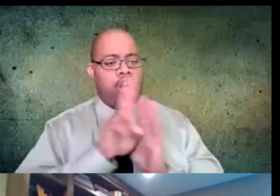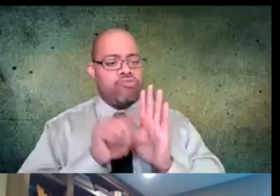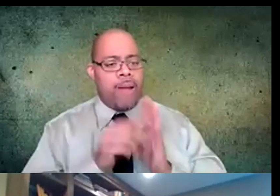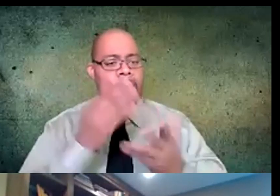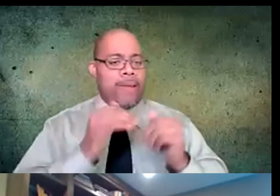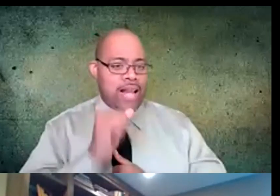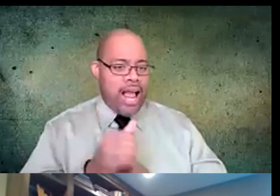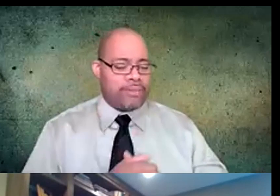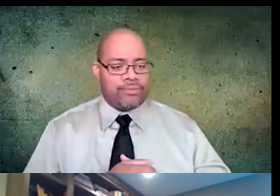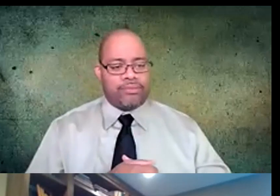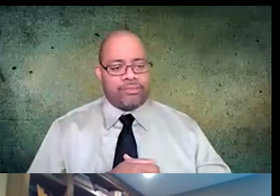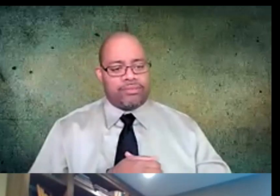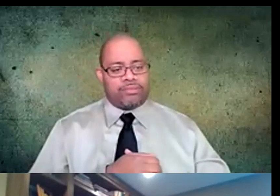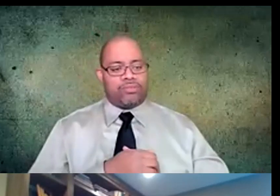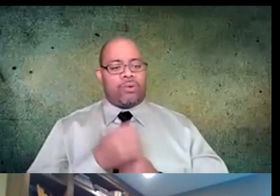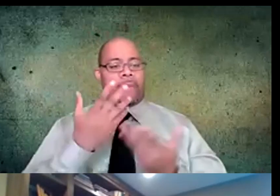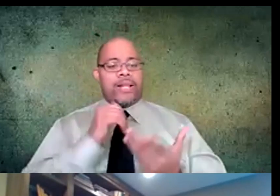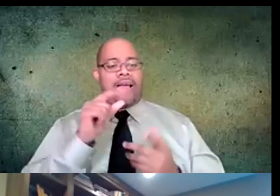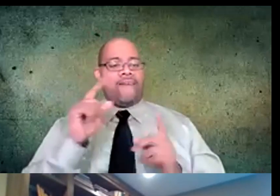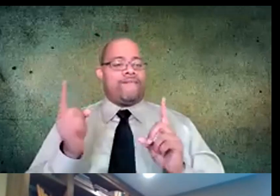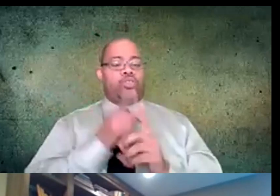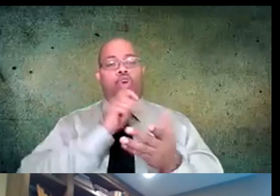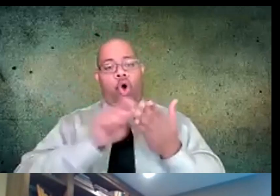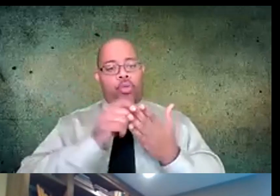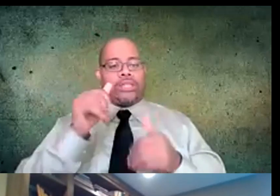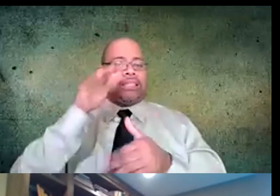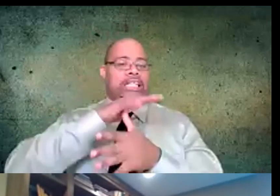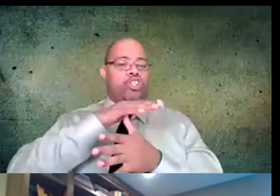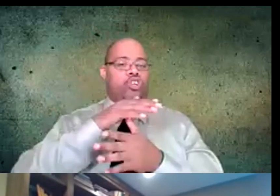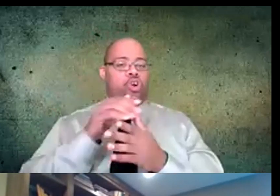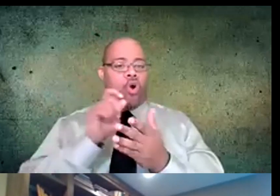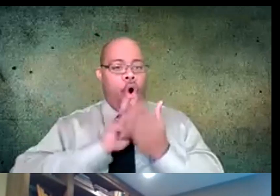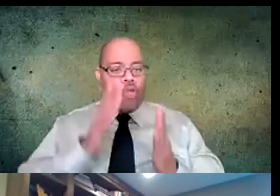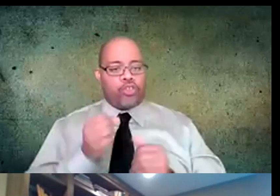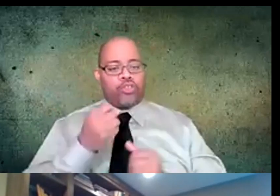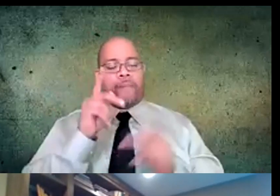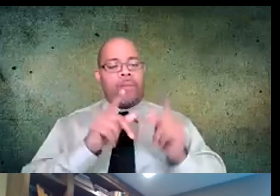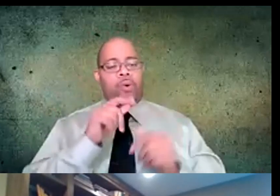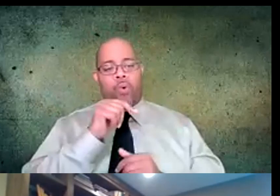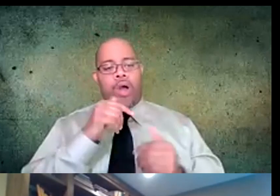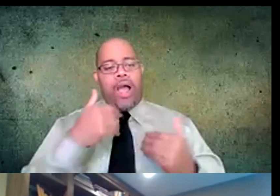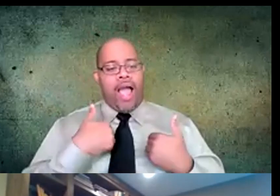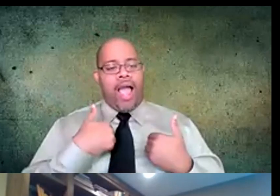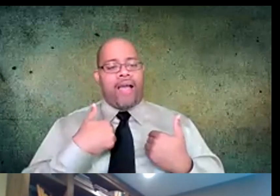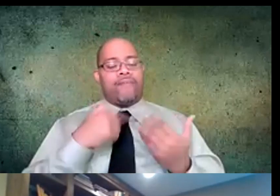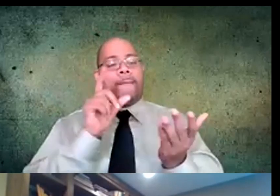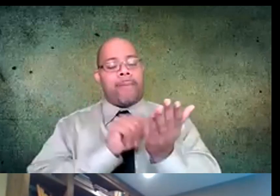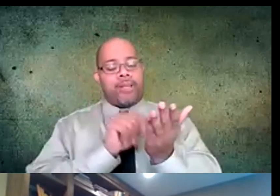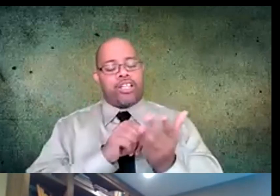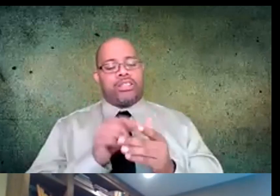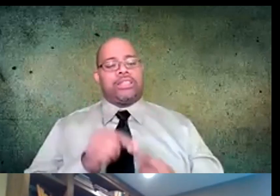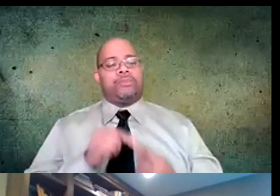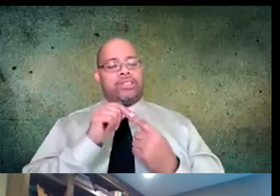not, or might not be first author or senior author. So for folks who have publications,